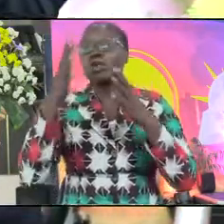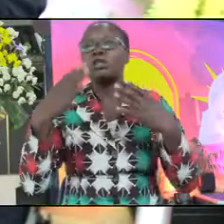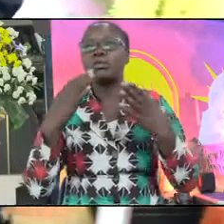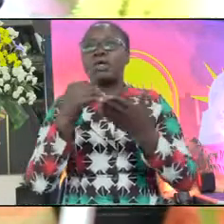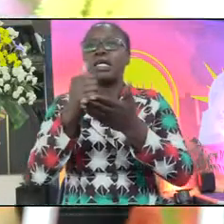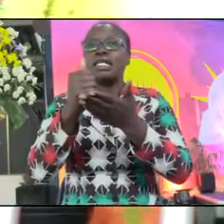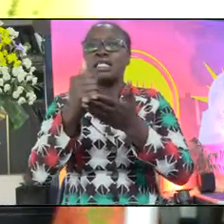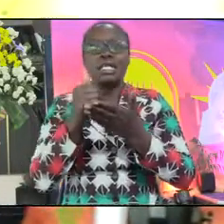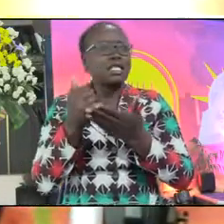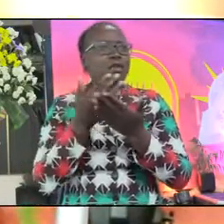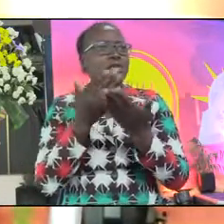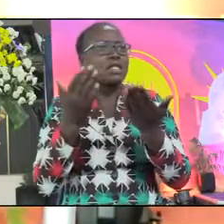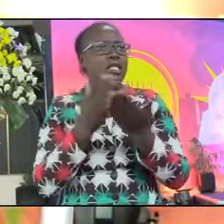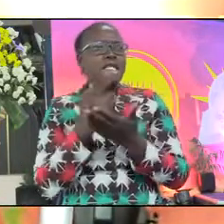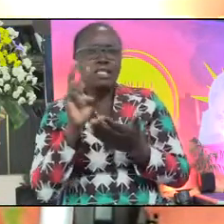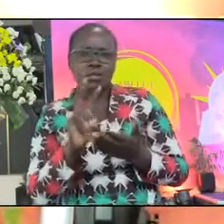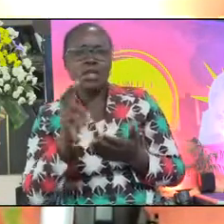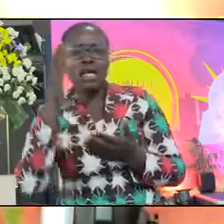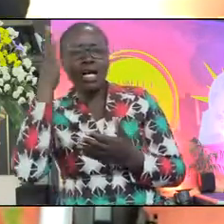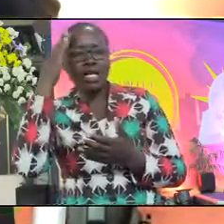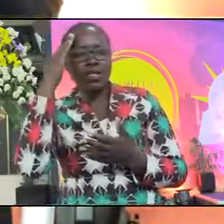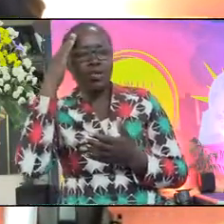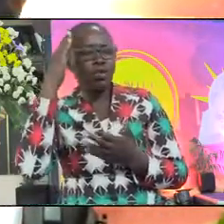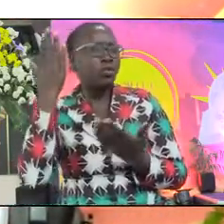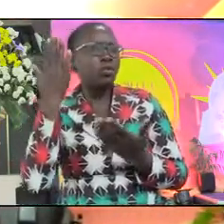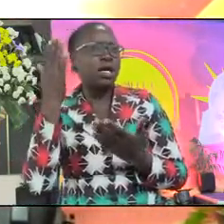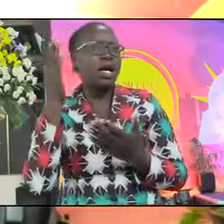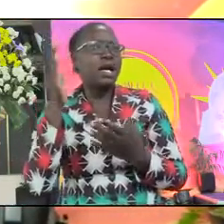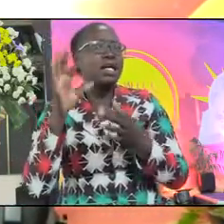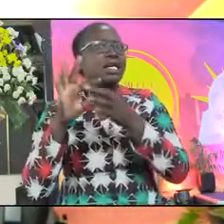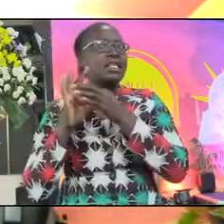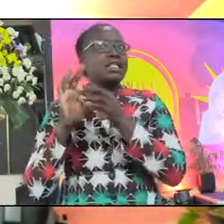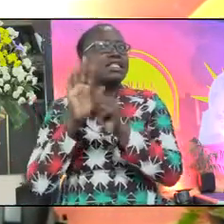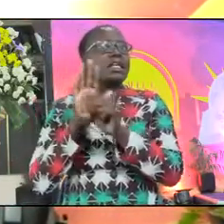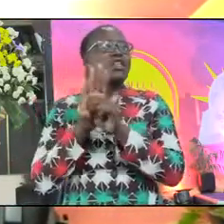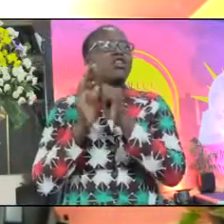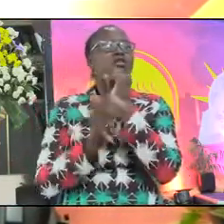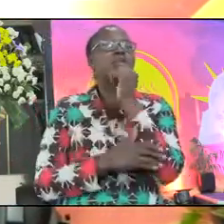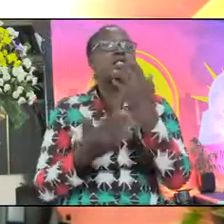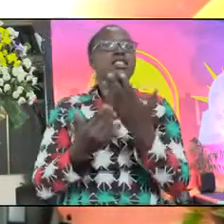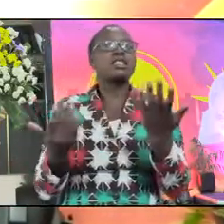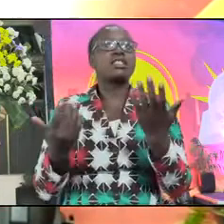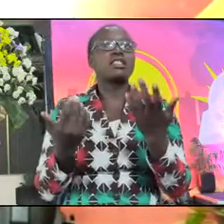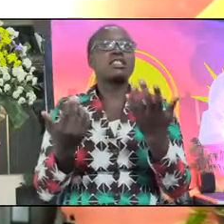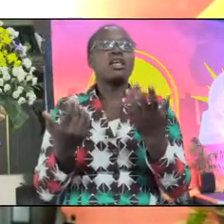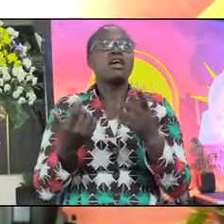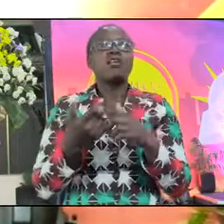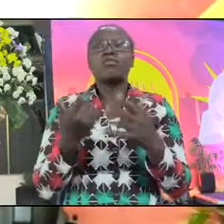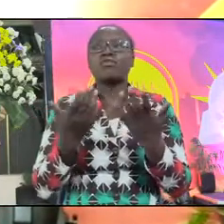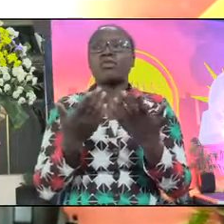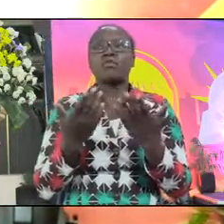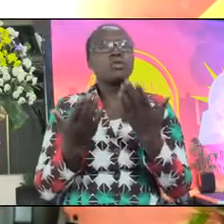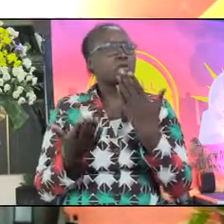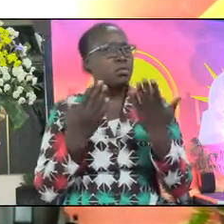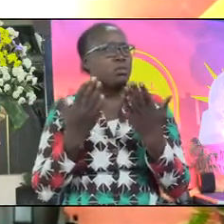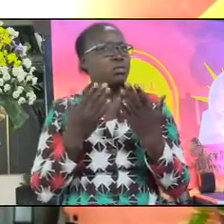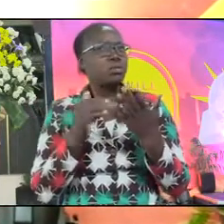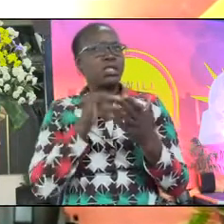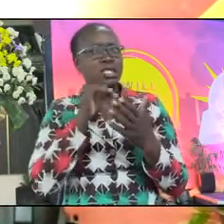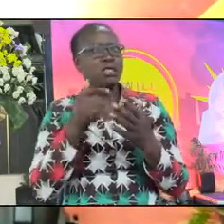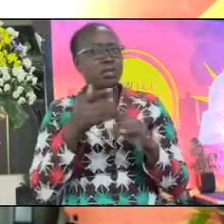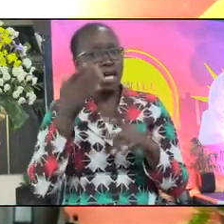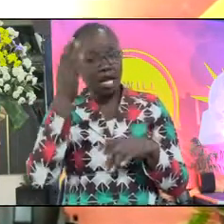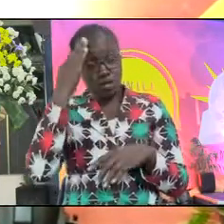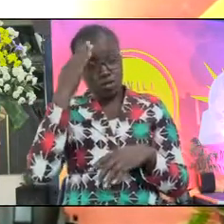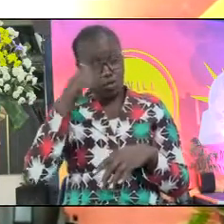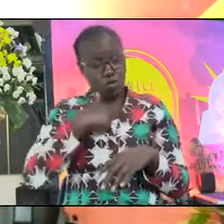that helps. You see, something I realize, that I inherited a lot of bad things from Adam and Eve. You probably didn't, but I know I